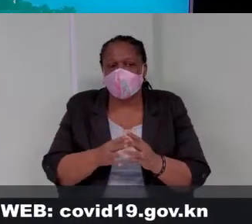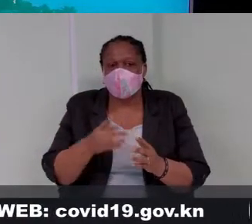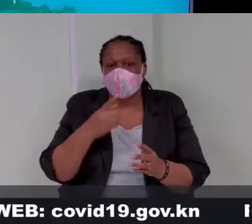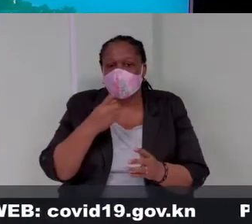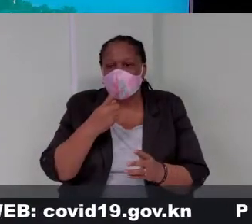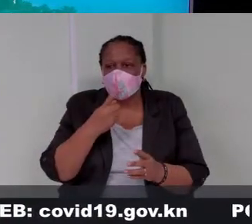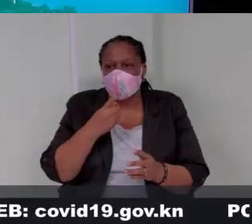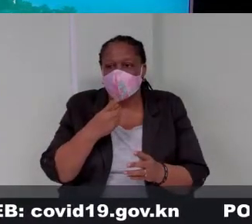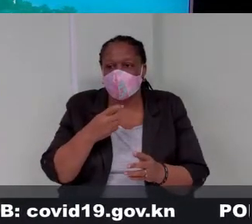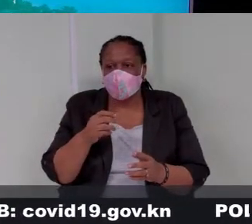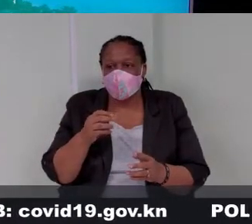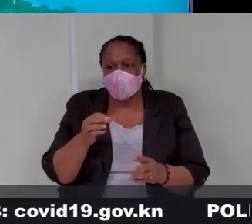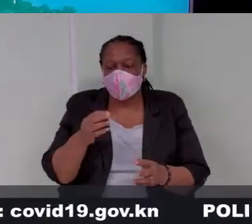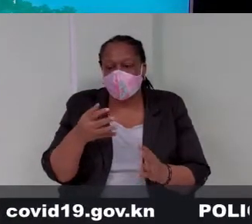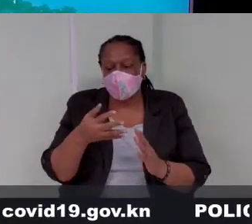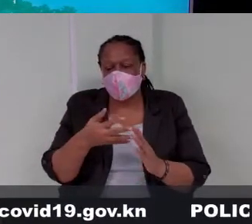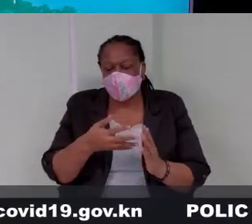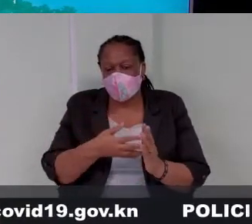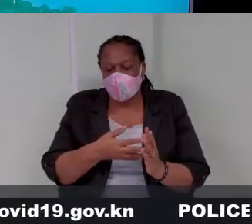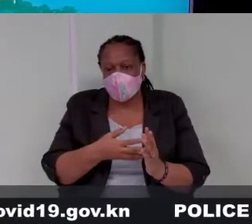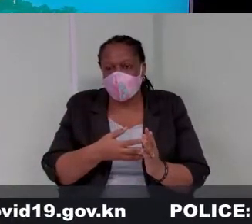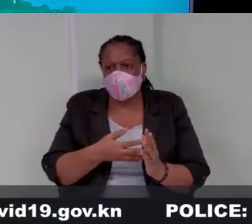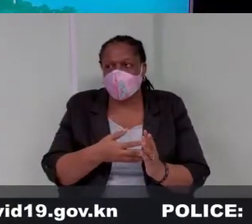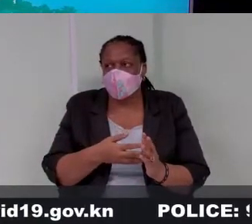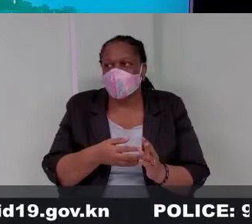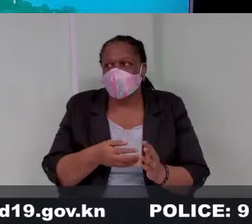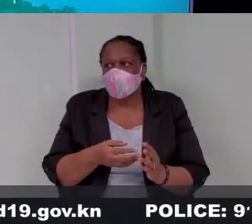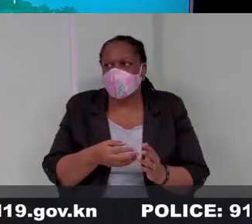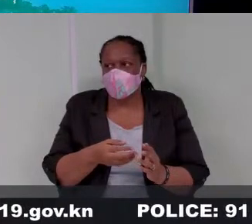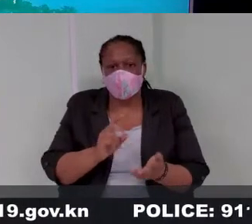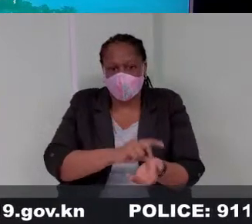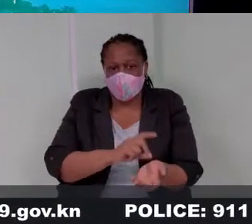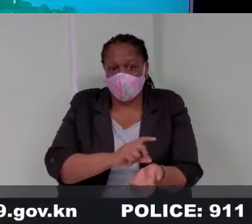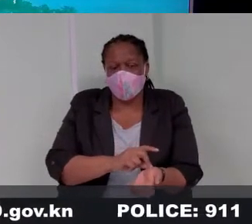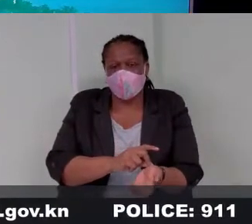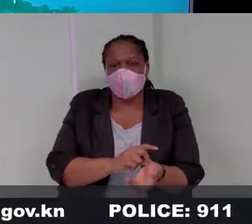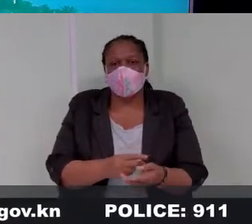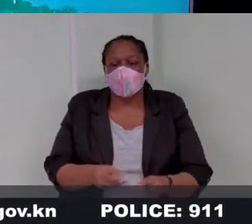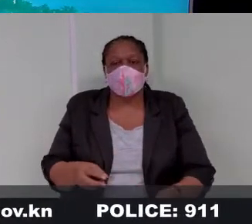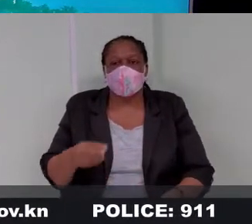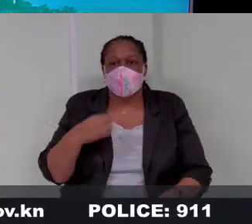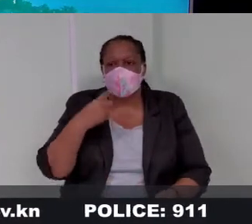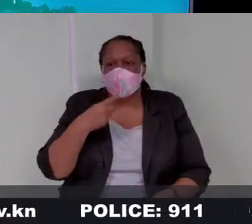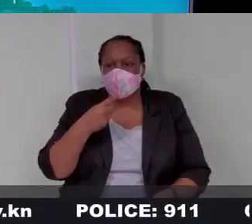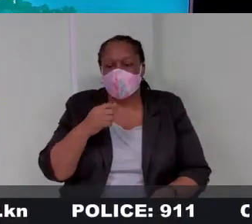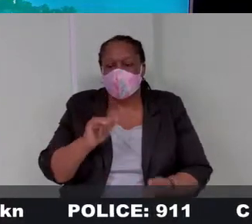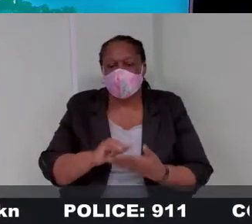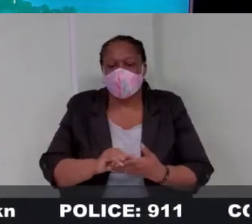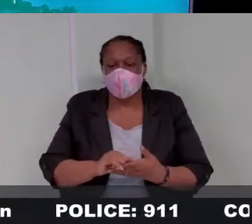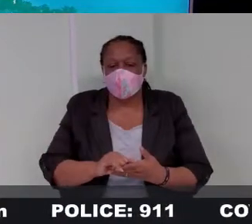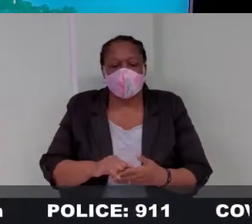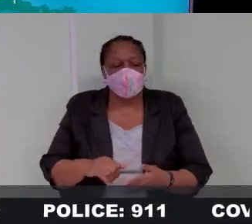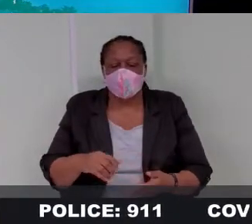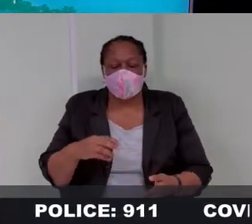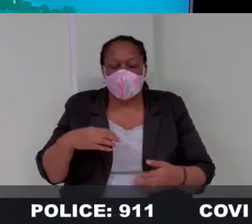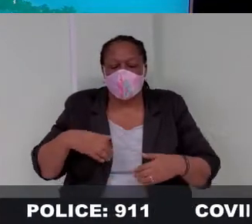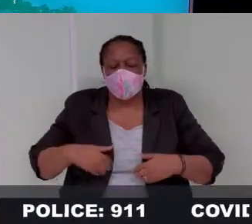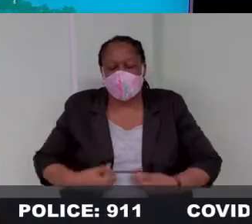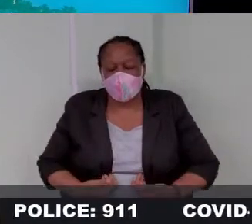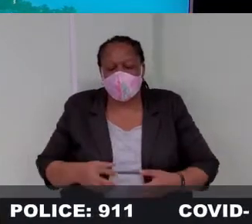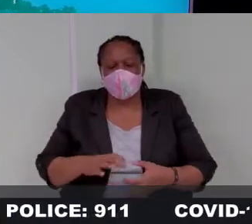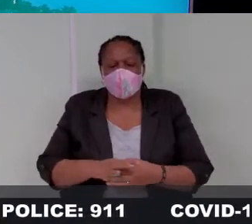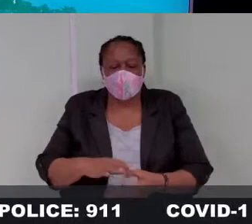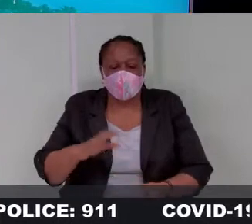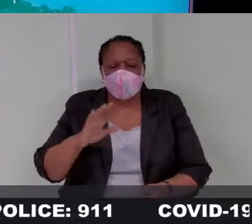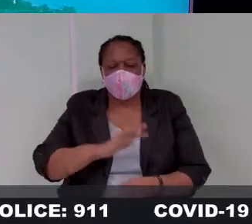epidemiologist, said that we are tired of the virus, but the virus is not tired